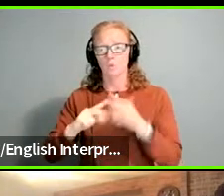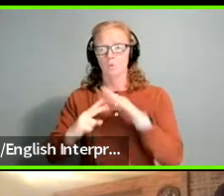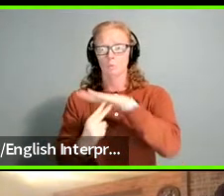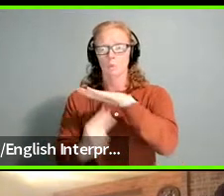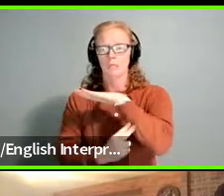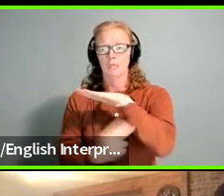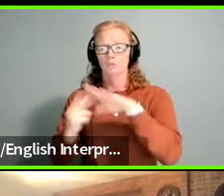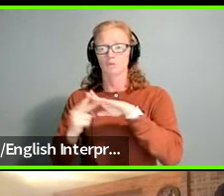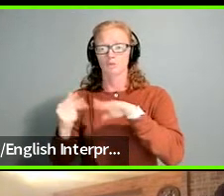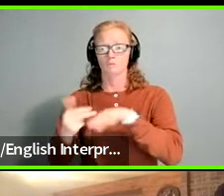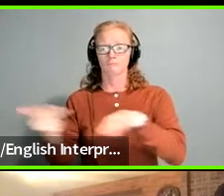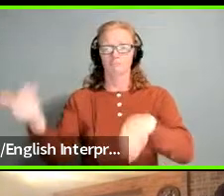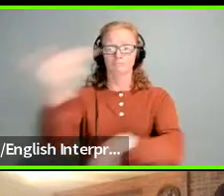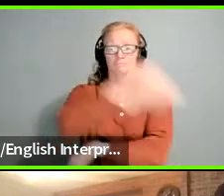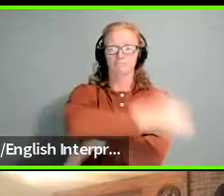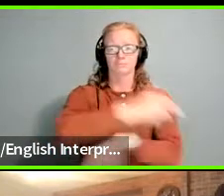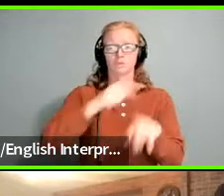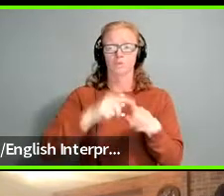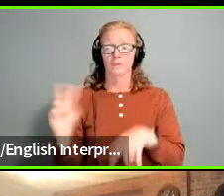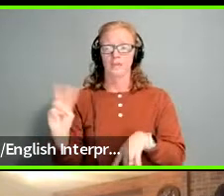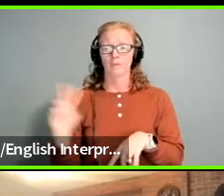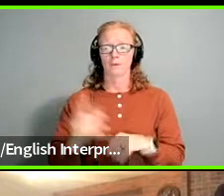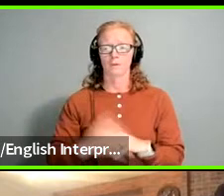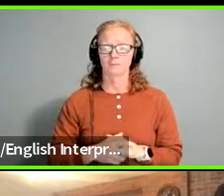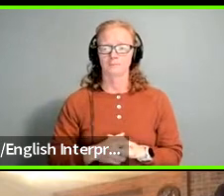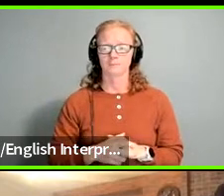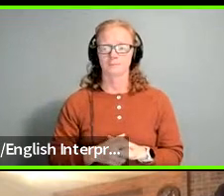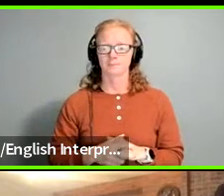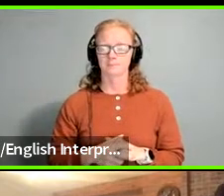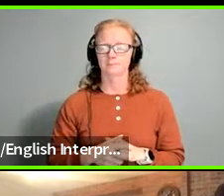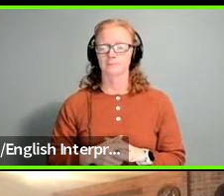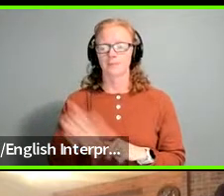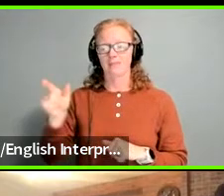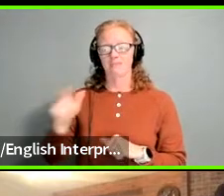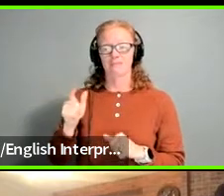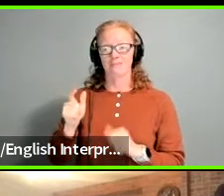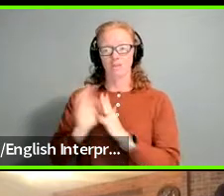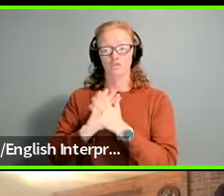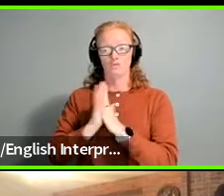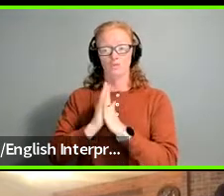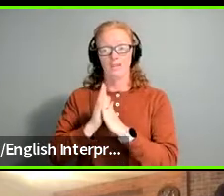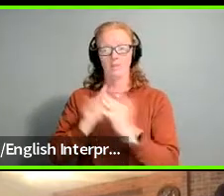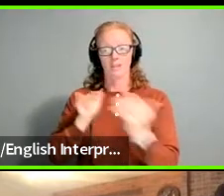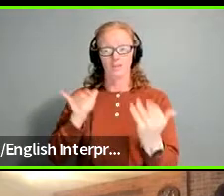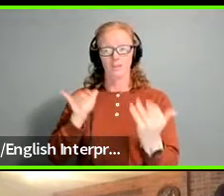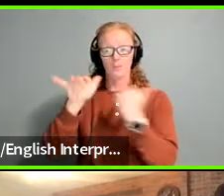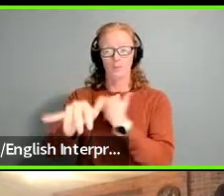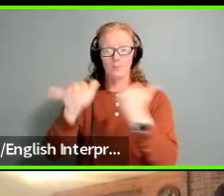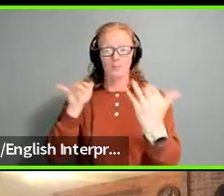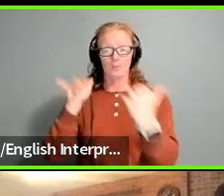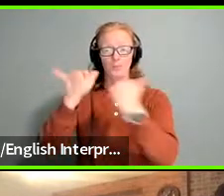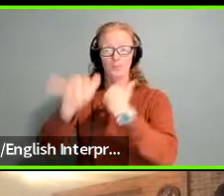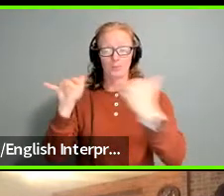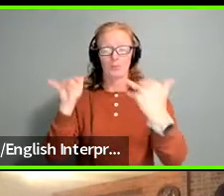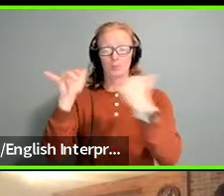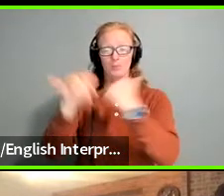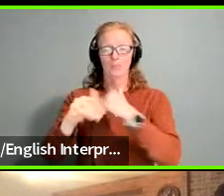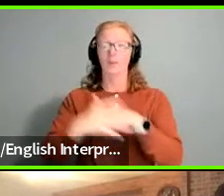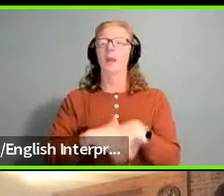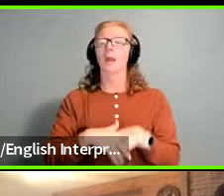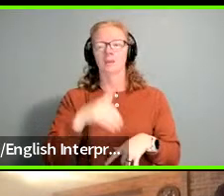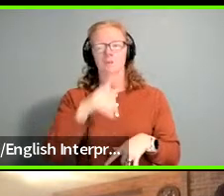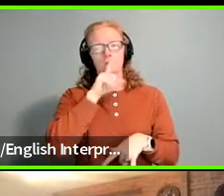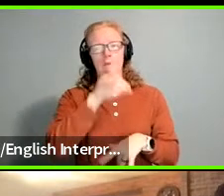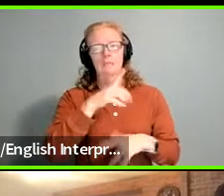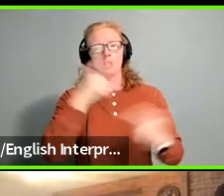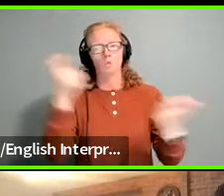to cross over to Vancouver? These traffic flow issues are of concern beyond just the local regions.